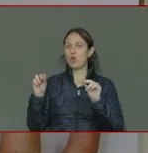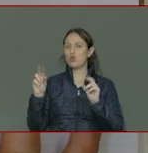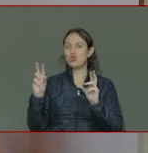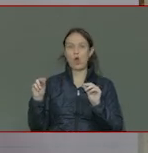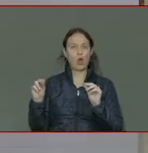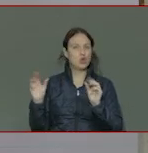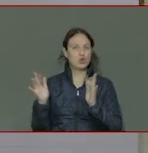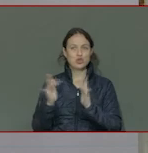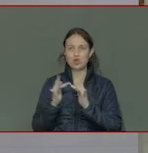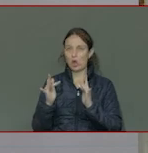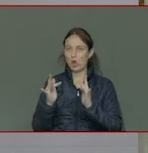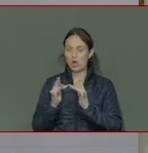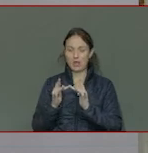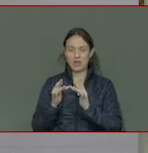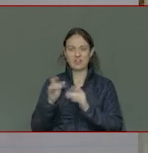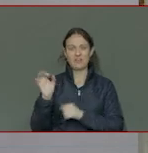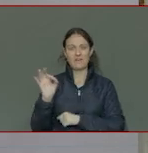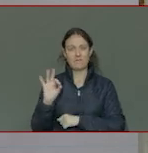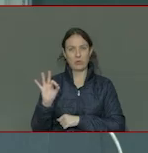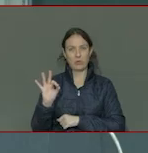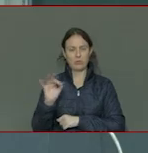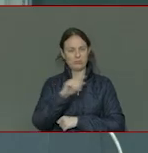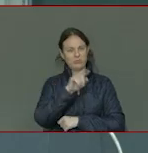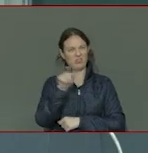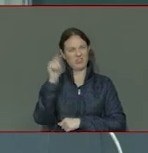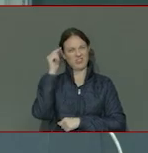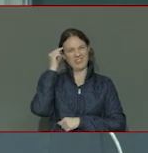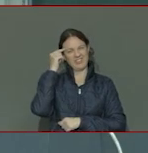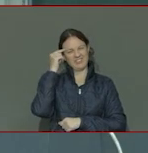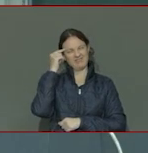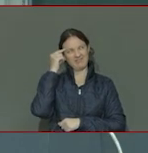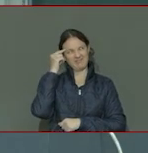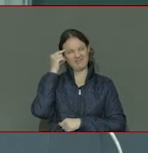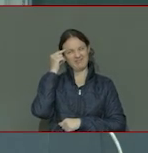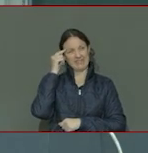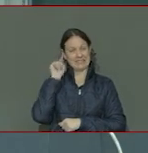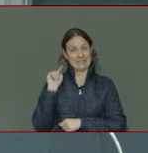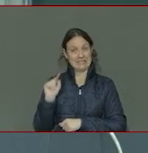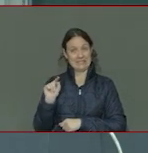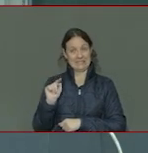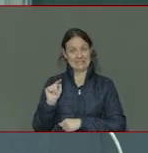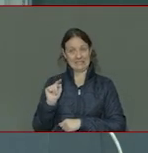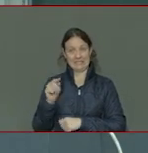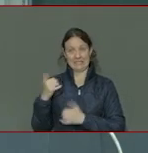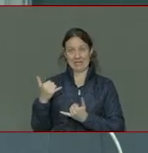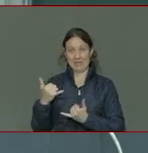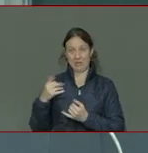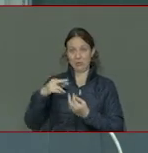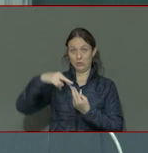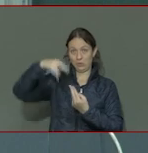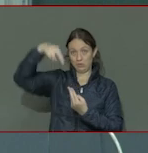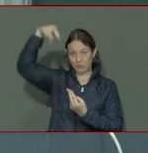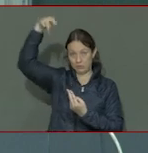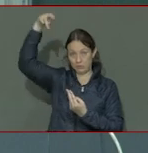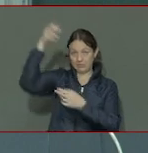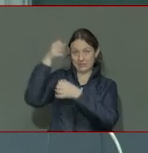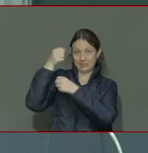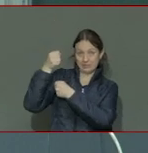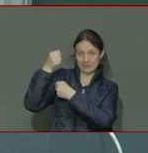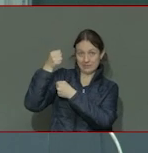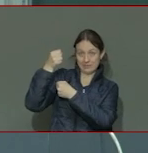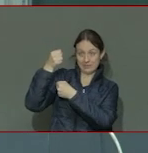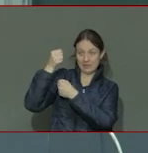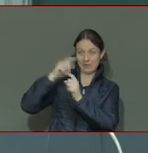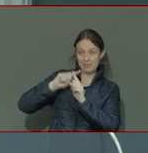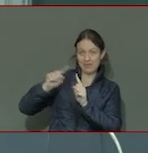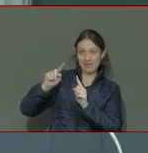Non-contact. Now just think for yourself. He can't hang onto the cable if it's not connected to